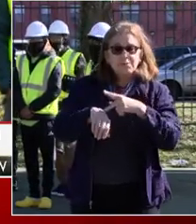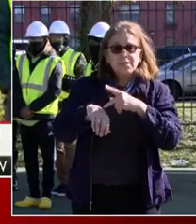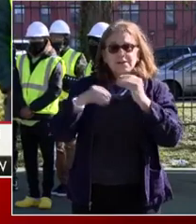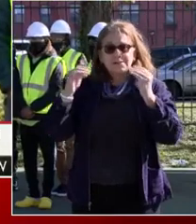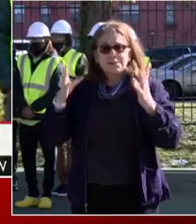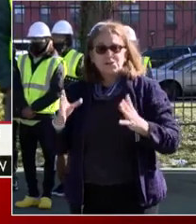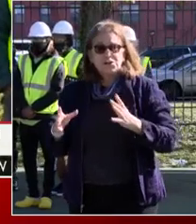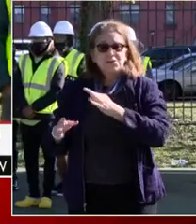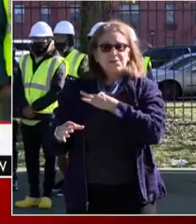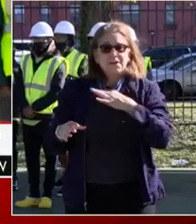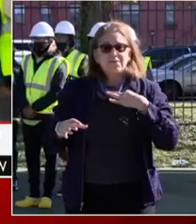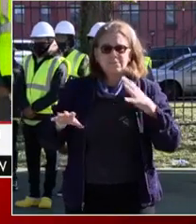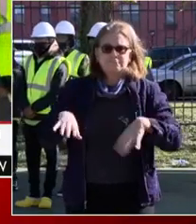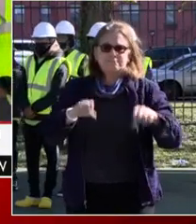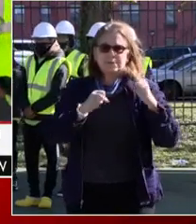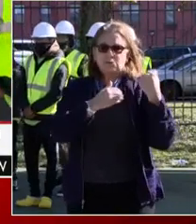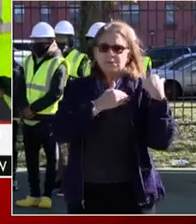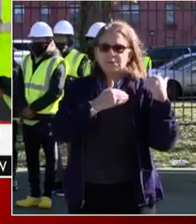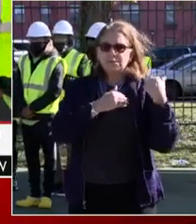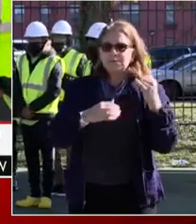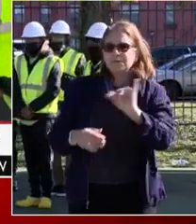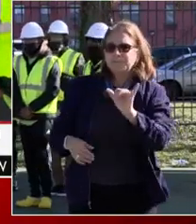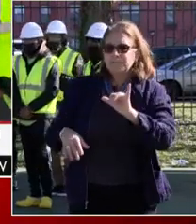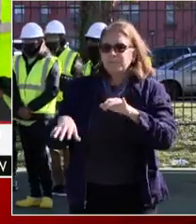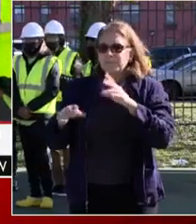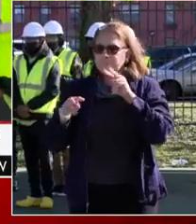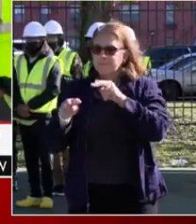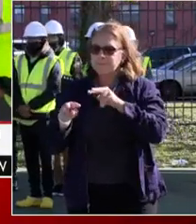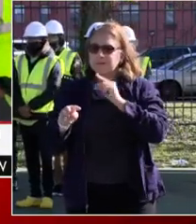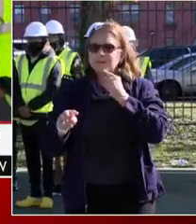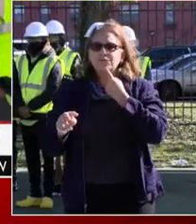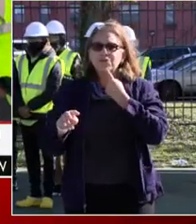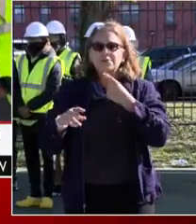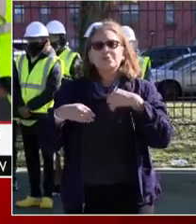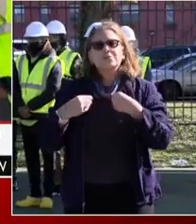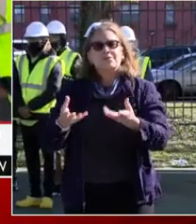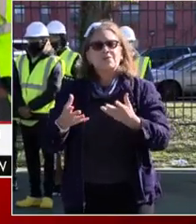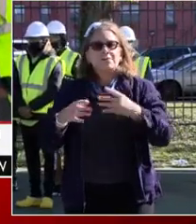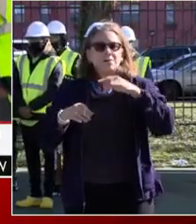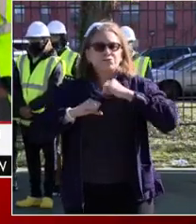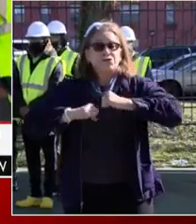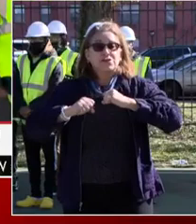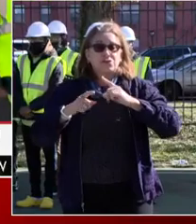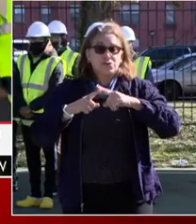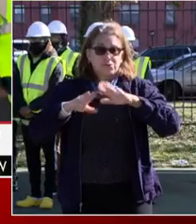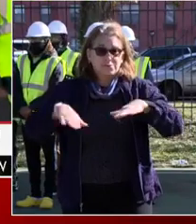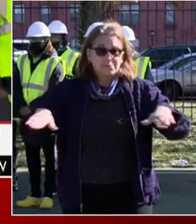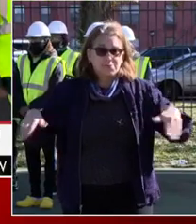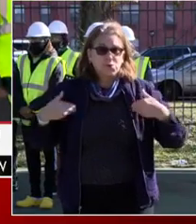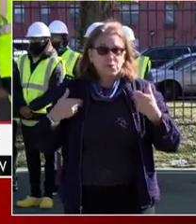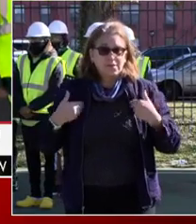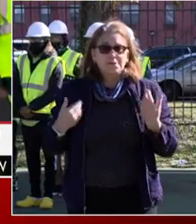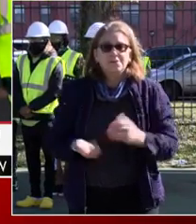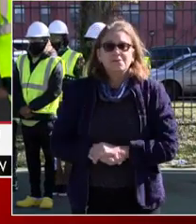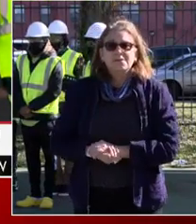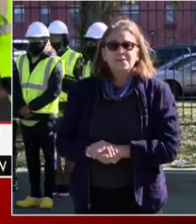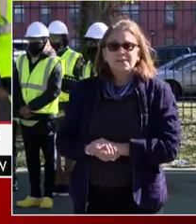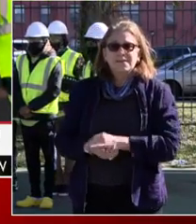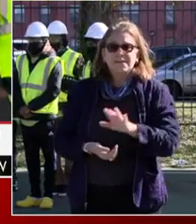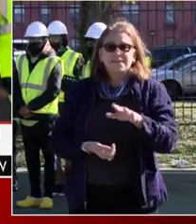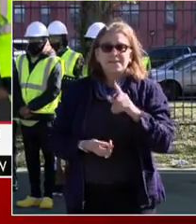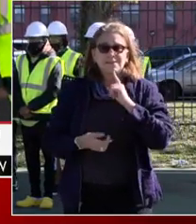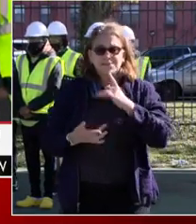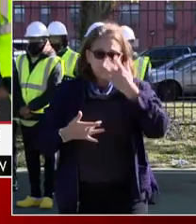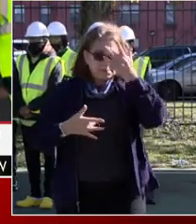So as everything in this pandemic has evolved over time, we have to watch what